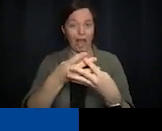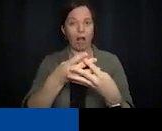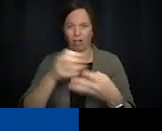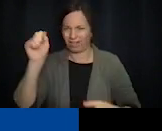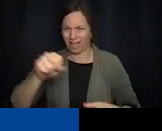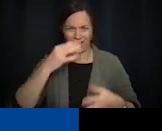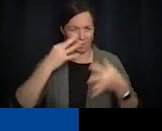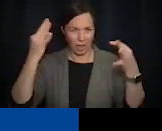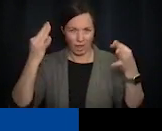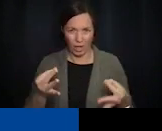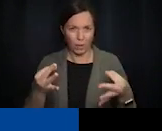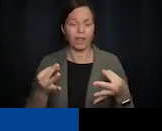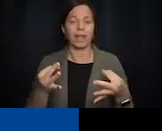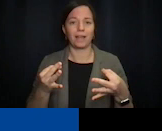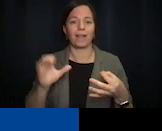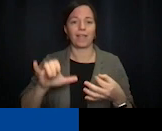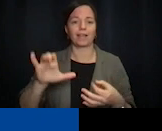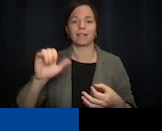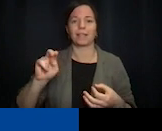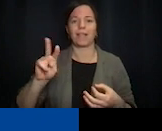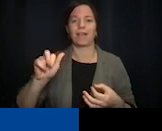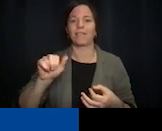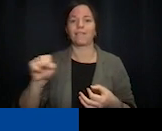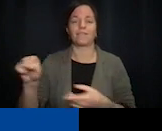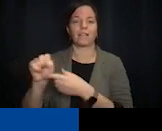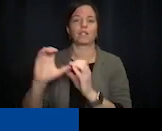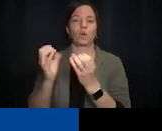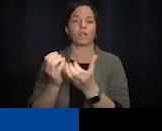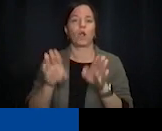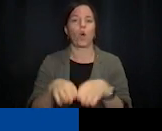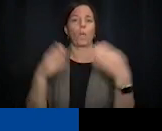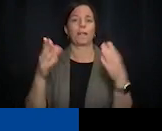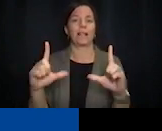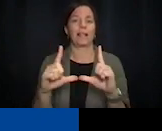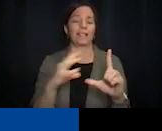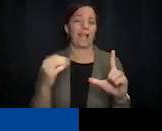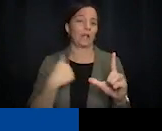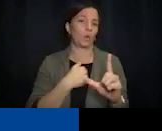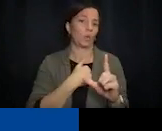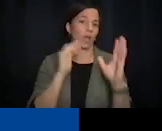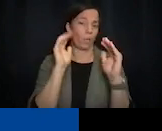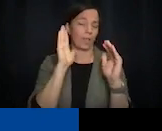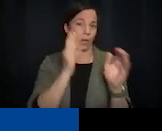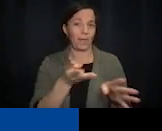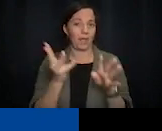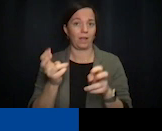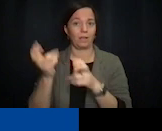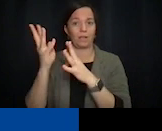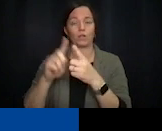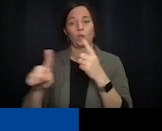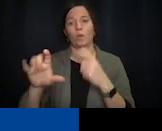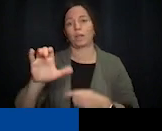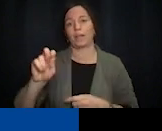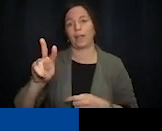Absolutely. Those are Canvas courses. They are openly licensed, and we intend to put them on a Canvas Commons so you can,